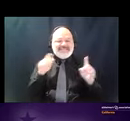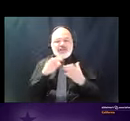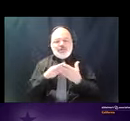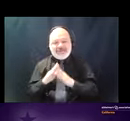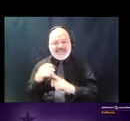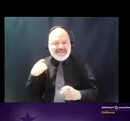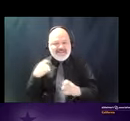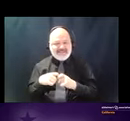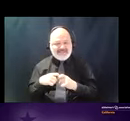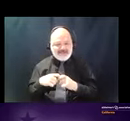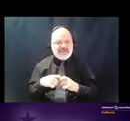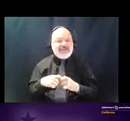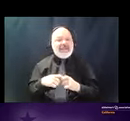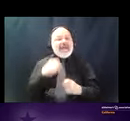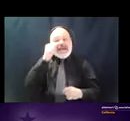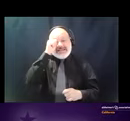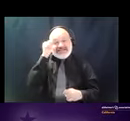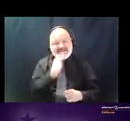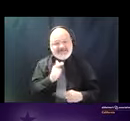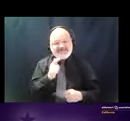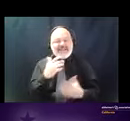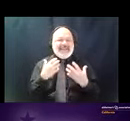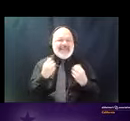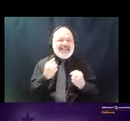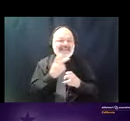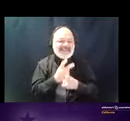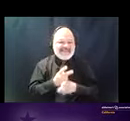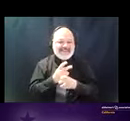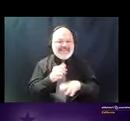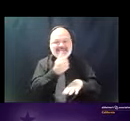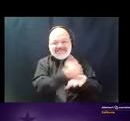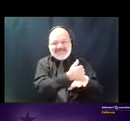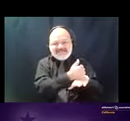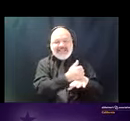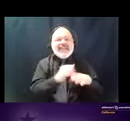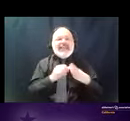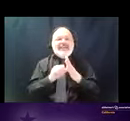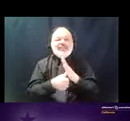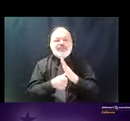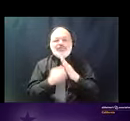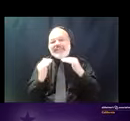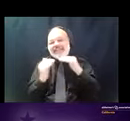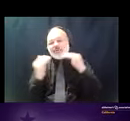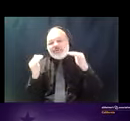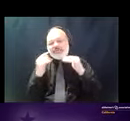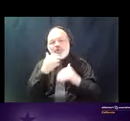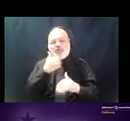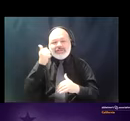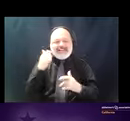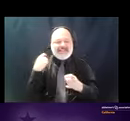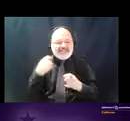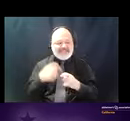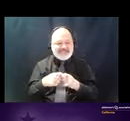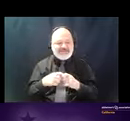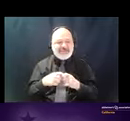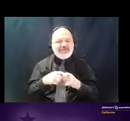community in Alzheimer's and healthcare settings, ensuring equity for all older Latinos, best practices in working